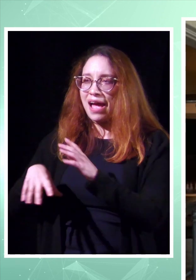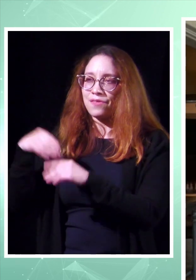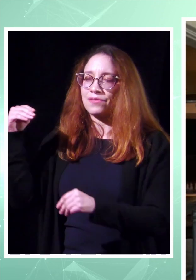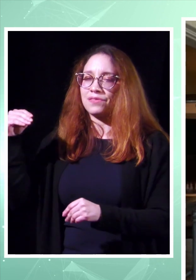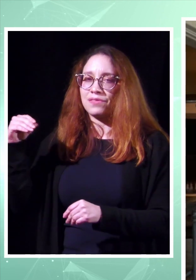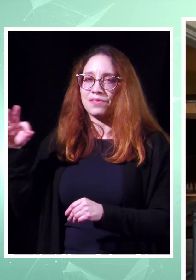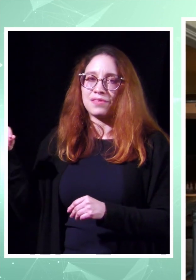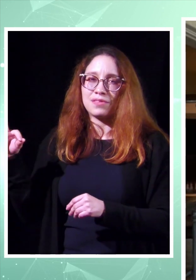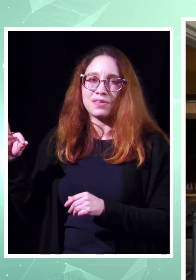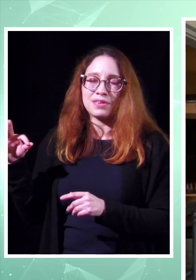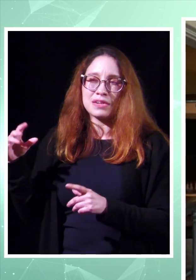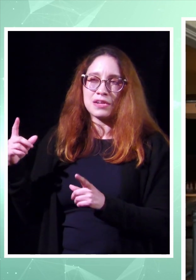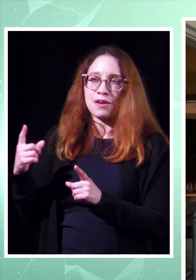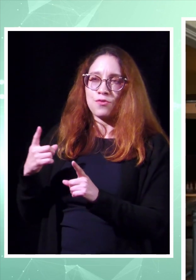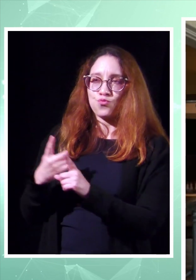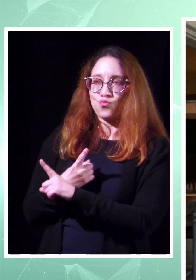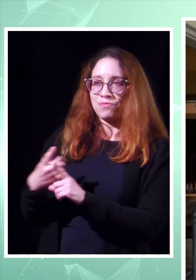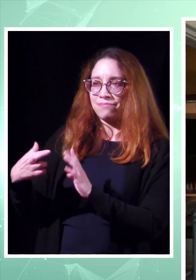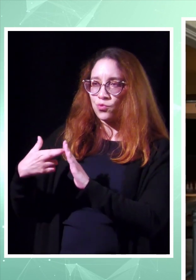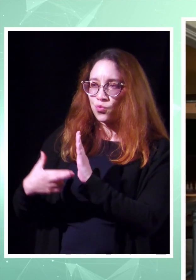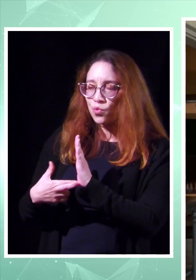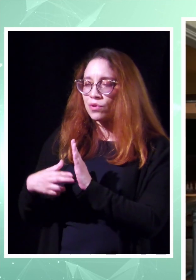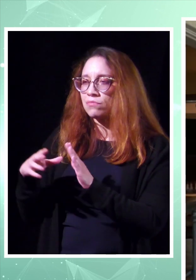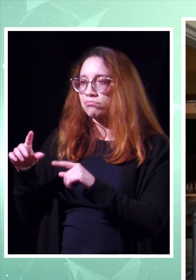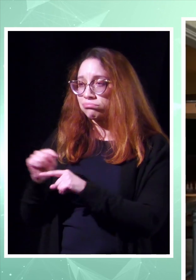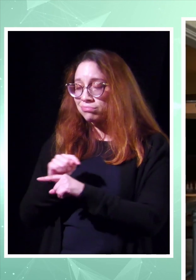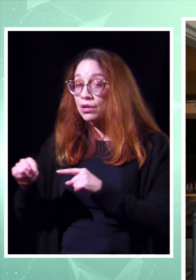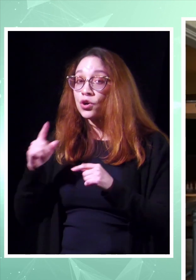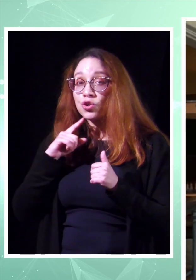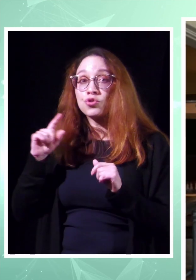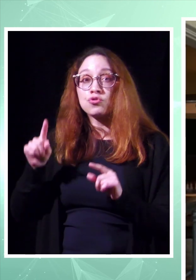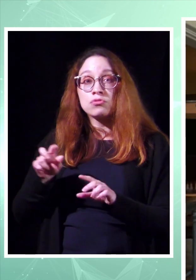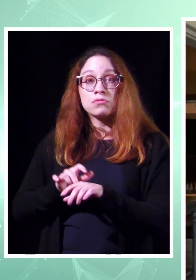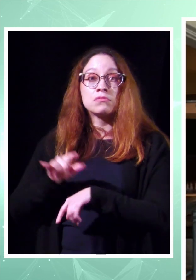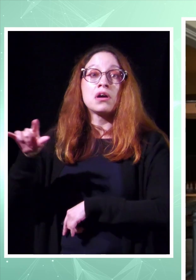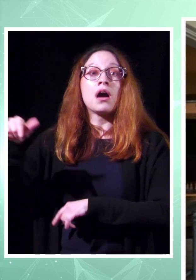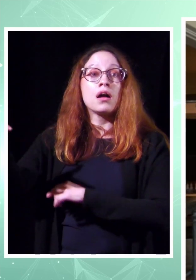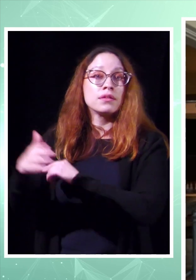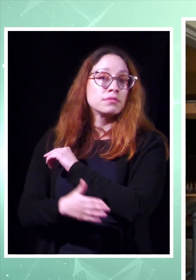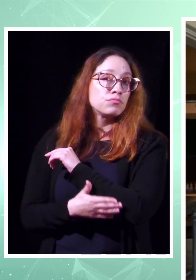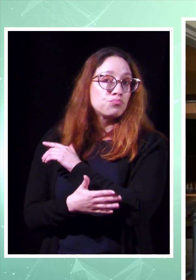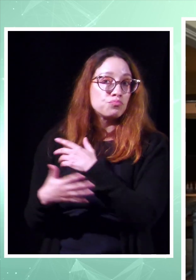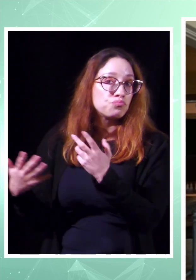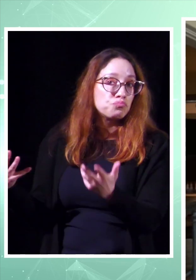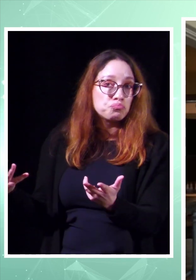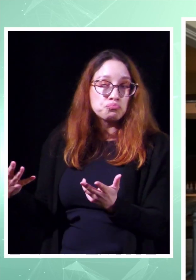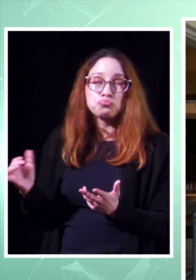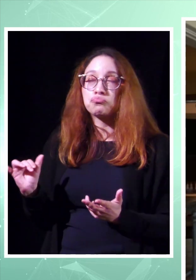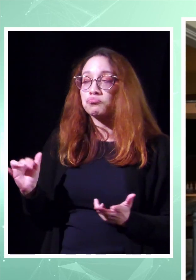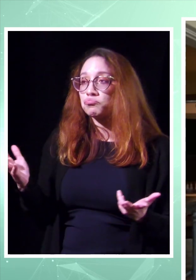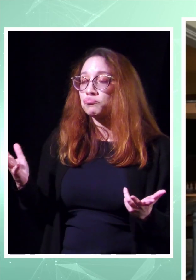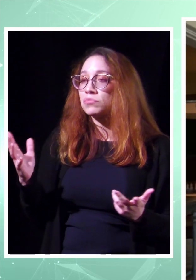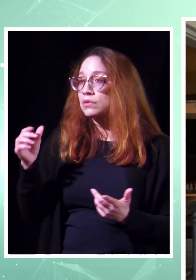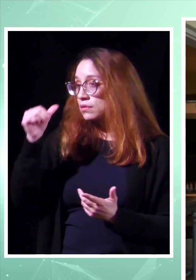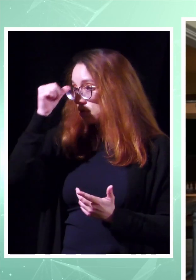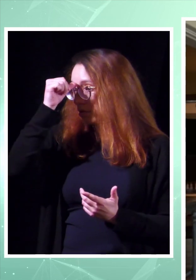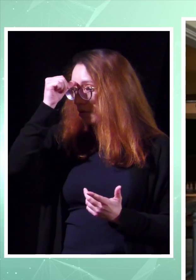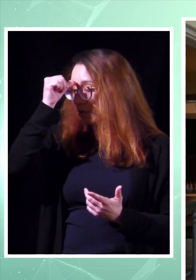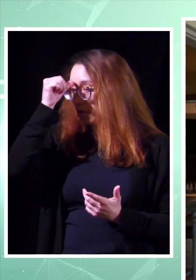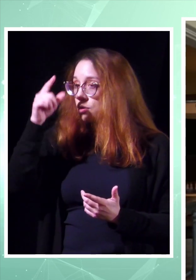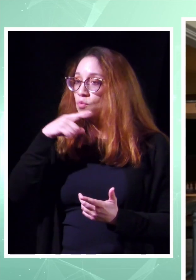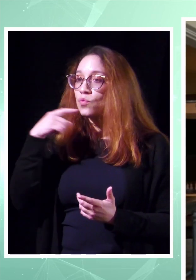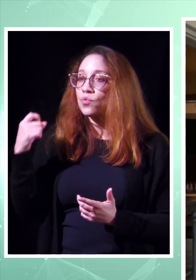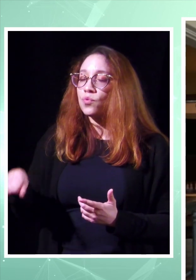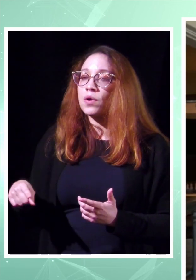outside of proper clinical trials. Now, you can travel to exotic locations like India,